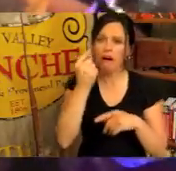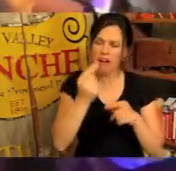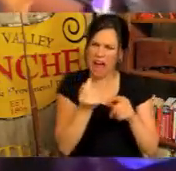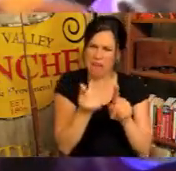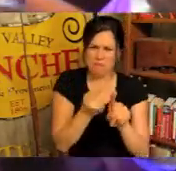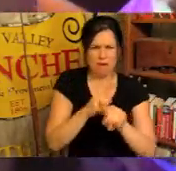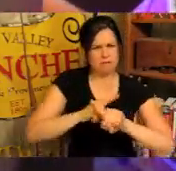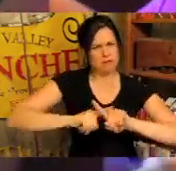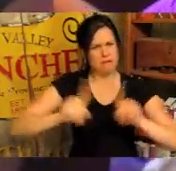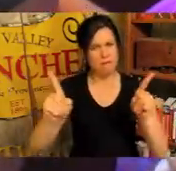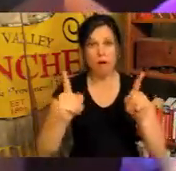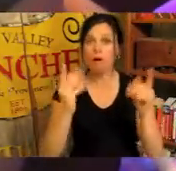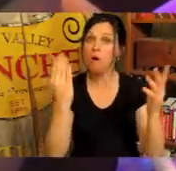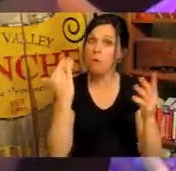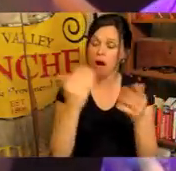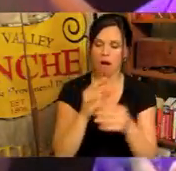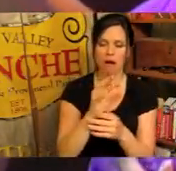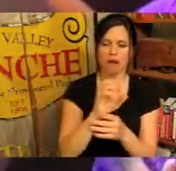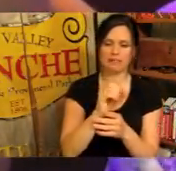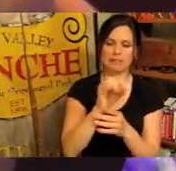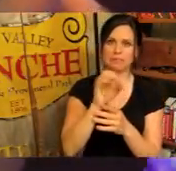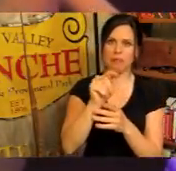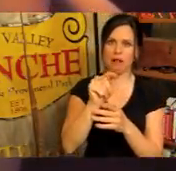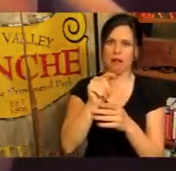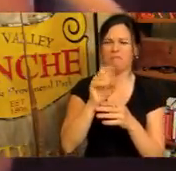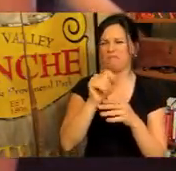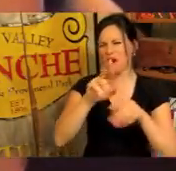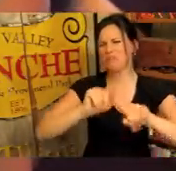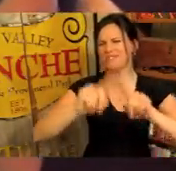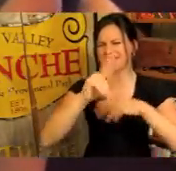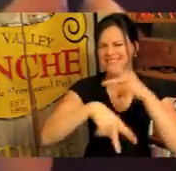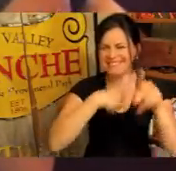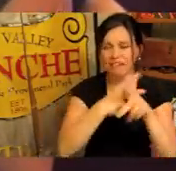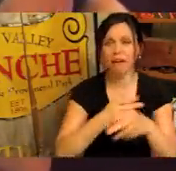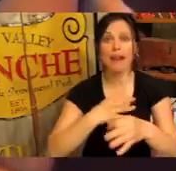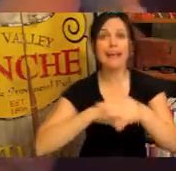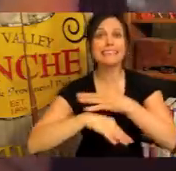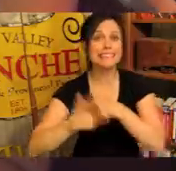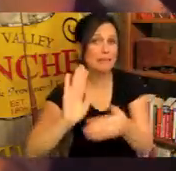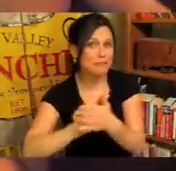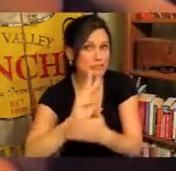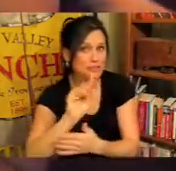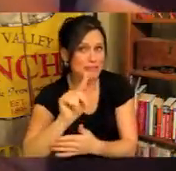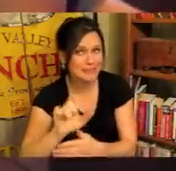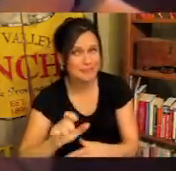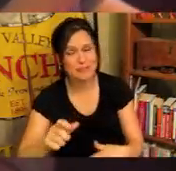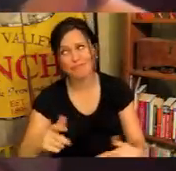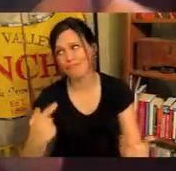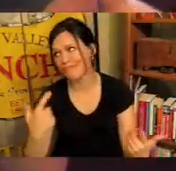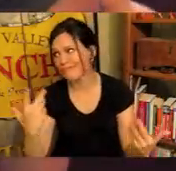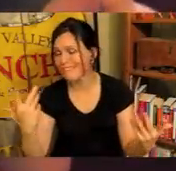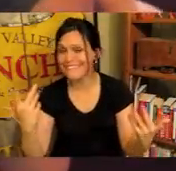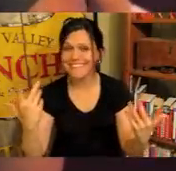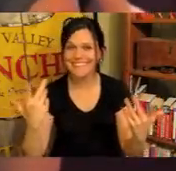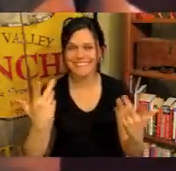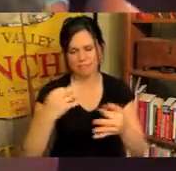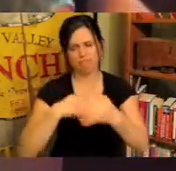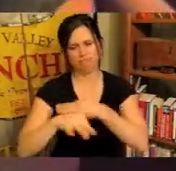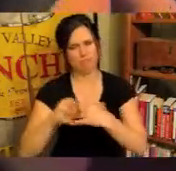made with spelt flour. And instead of cheese whiz, there's feta